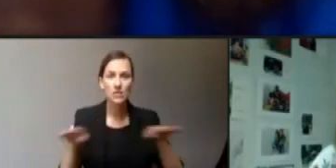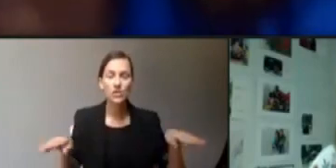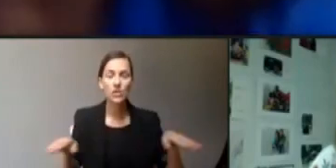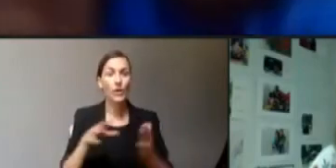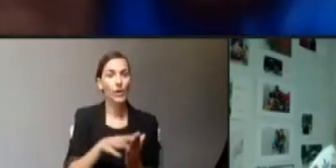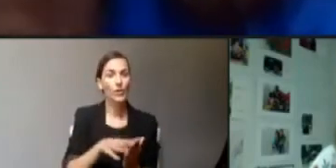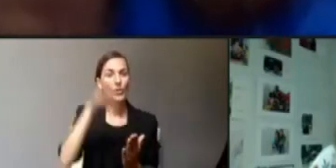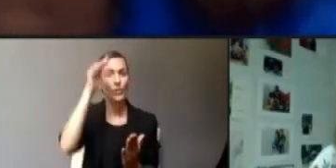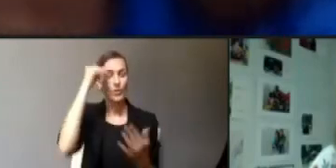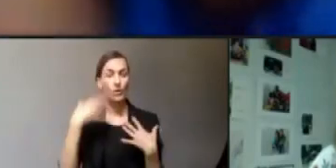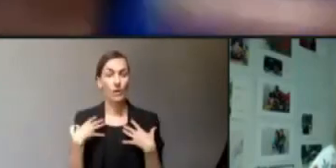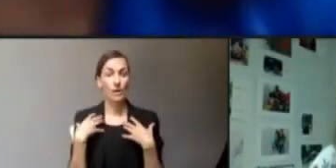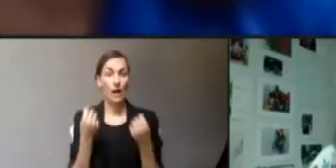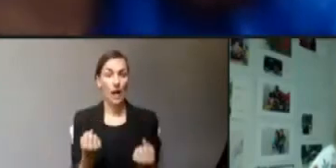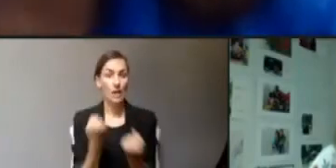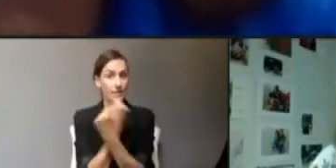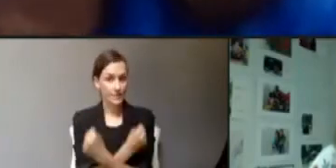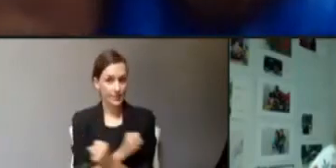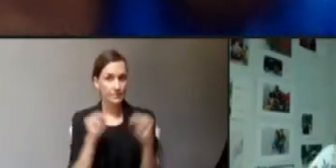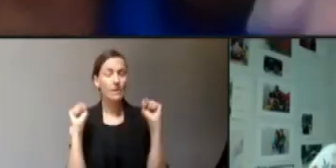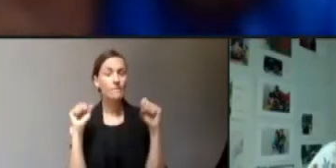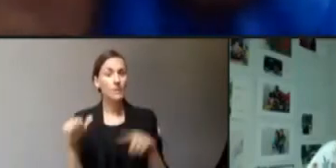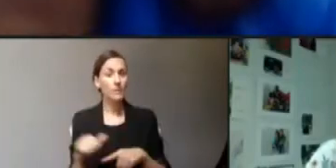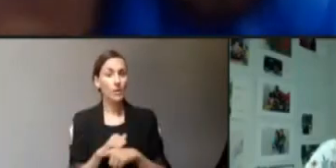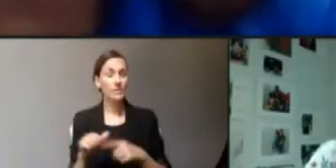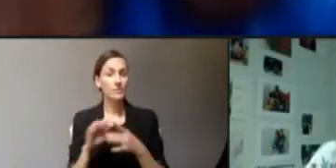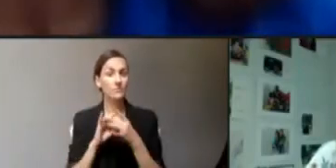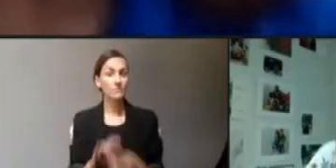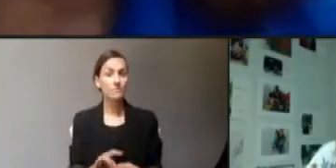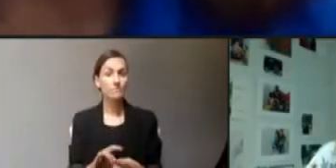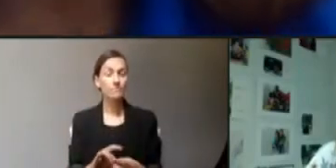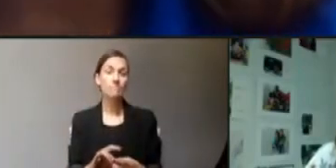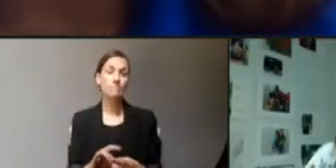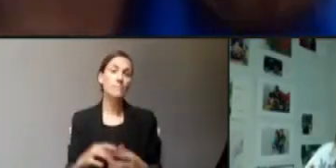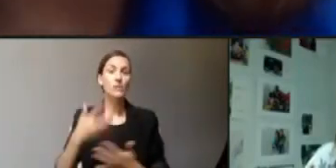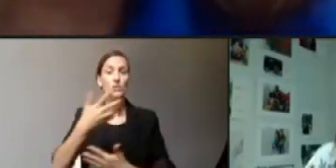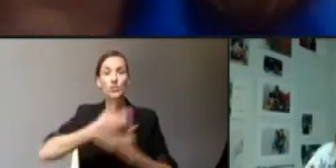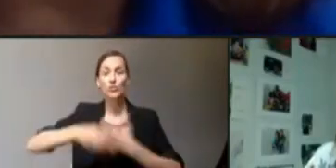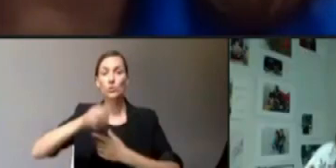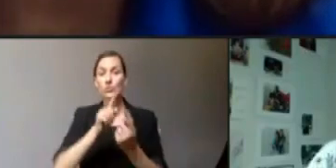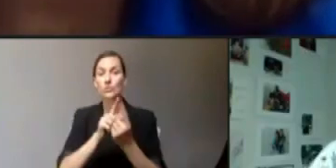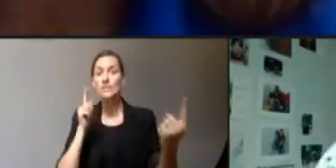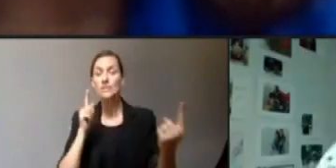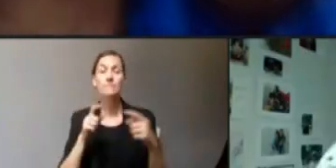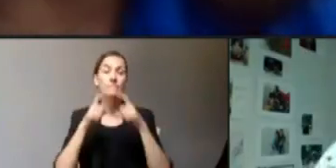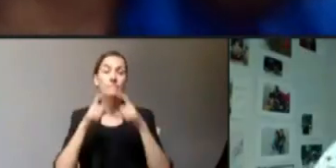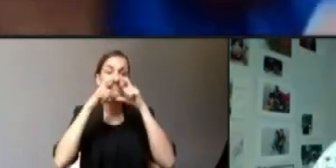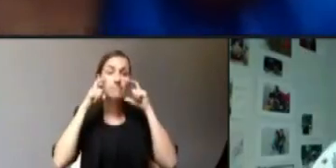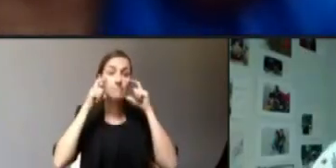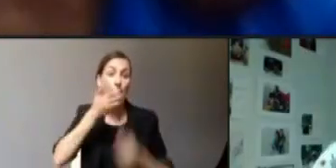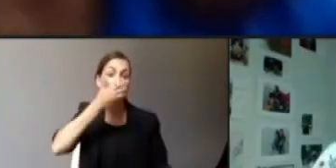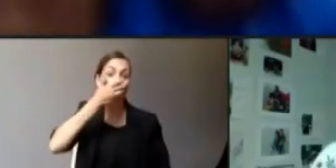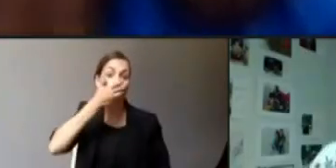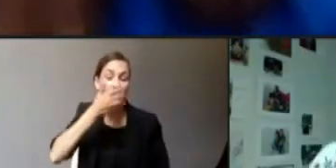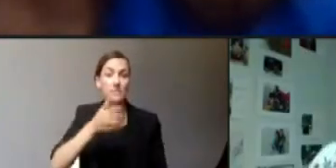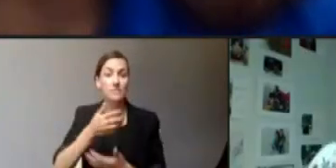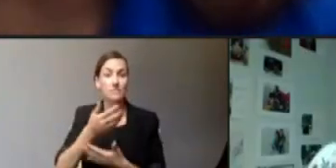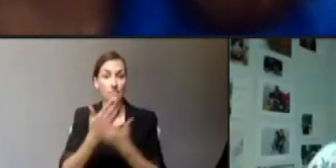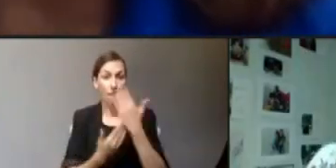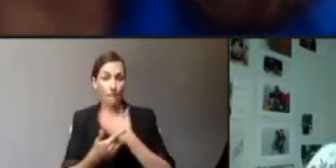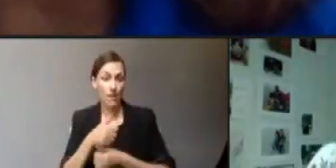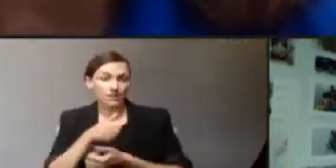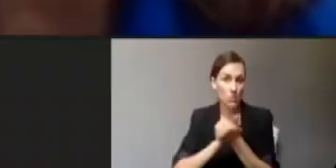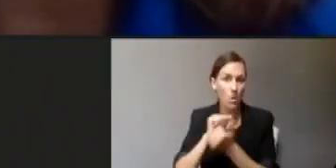practices that we have in place in terms of social distancing and wearing your mask and the frequent hand washing, and then coming home